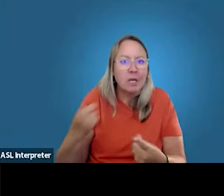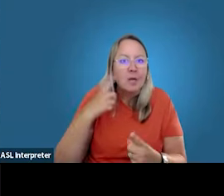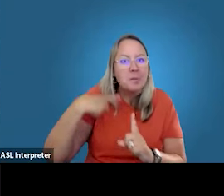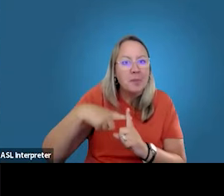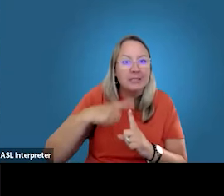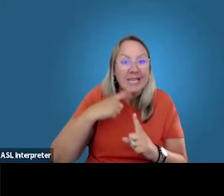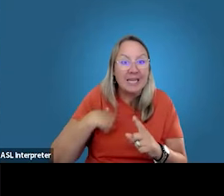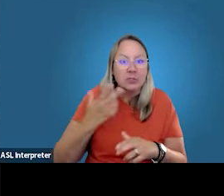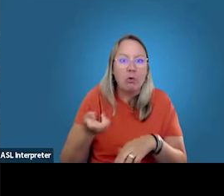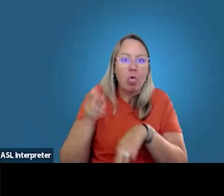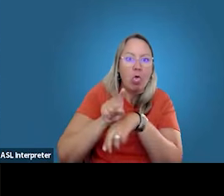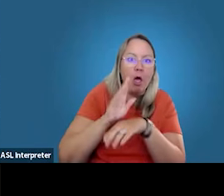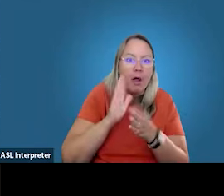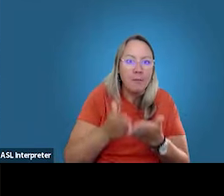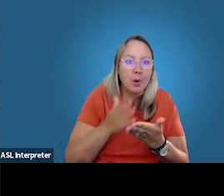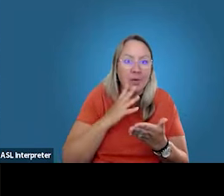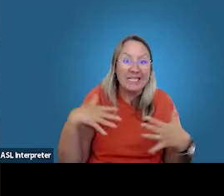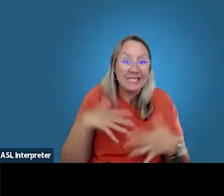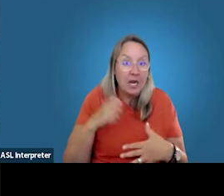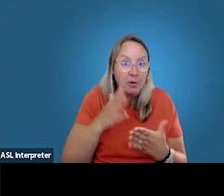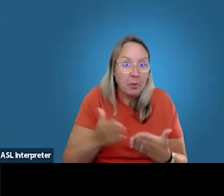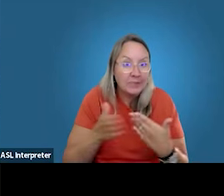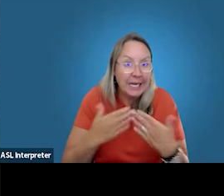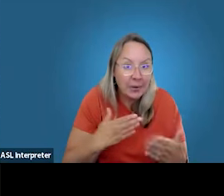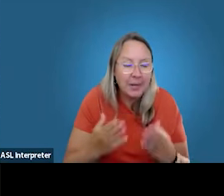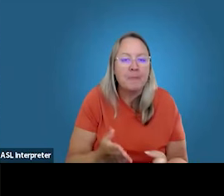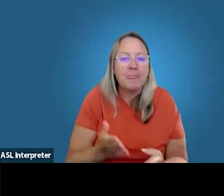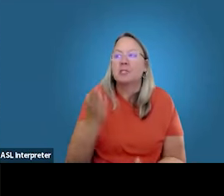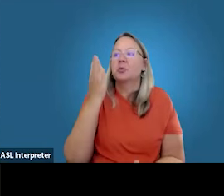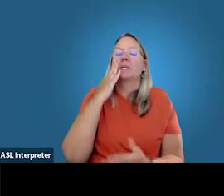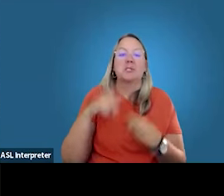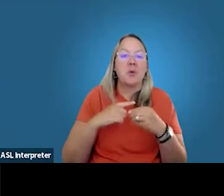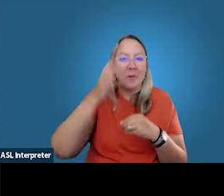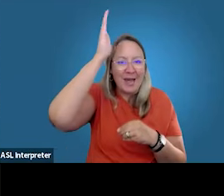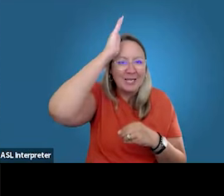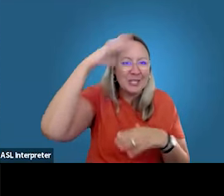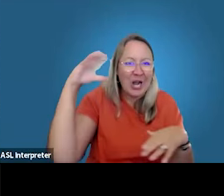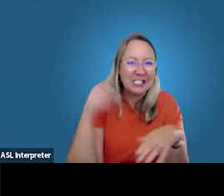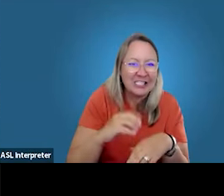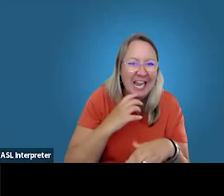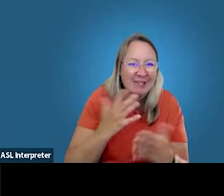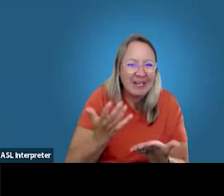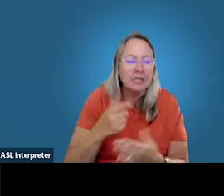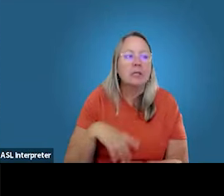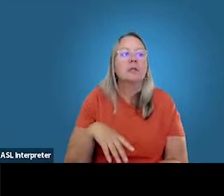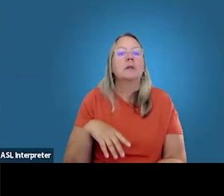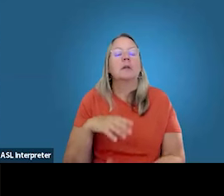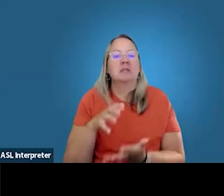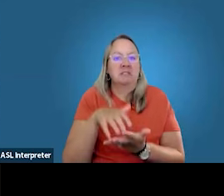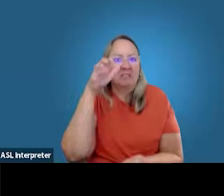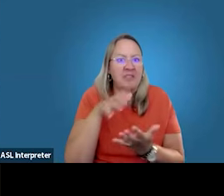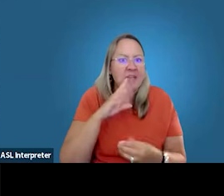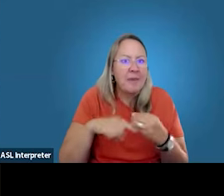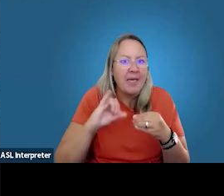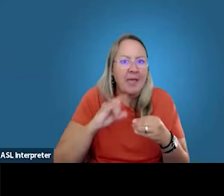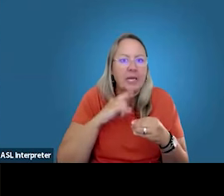on a boat. When you think about the structure of Jaws, because you know it's about a shark attack, you obviously could be forgiven for thinking